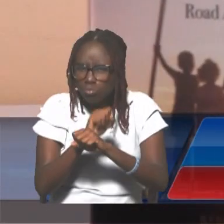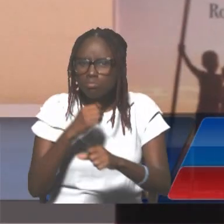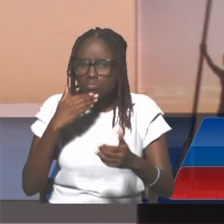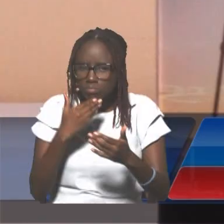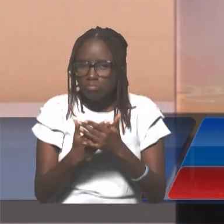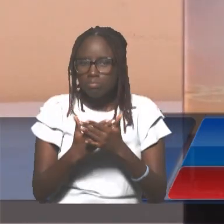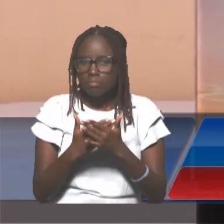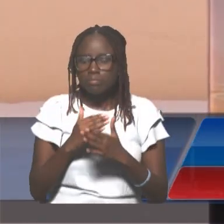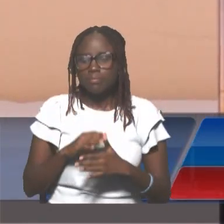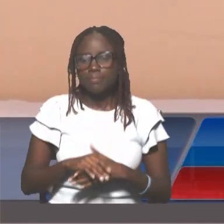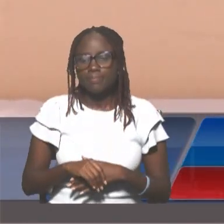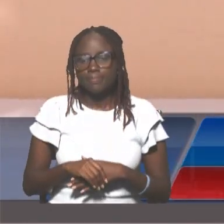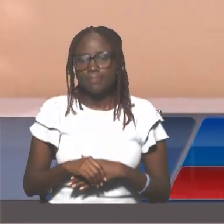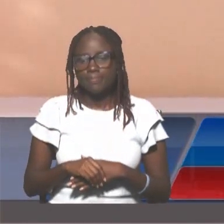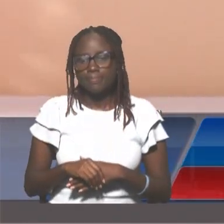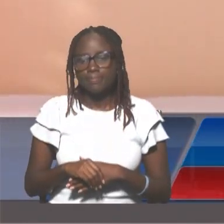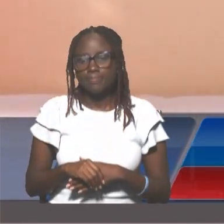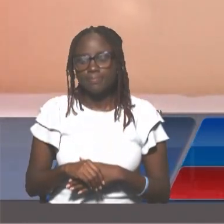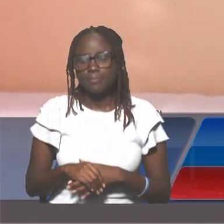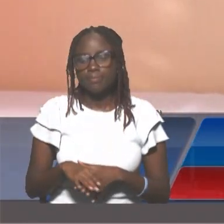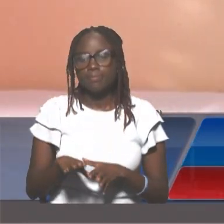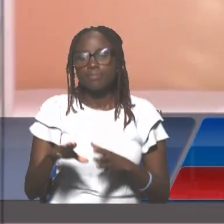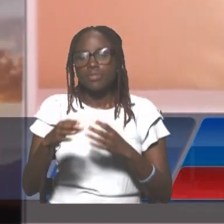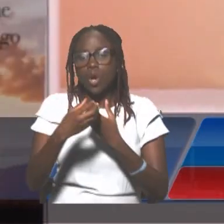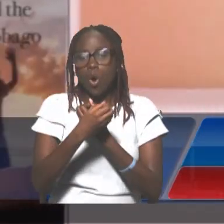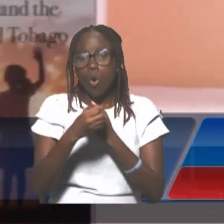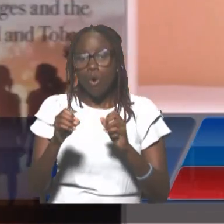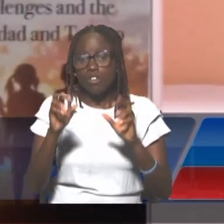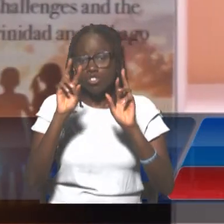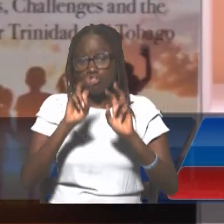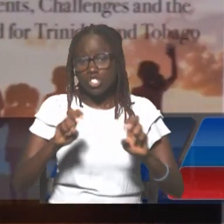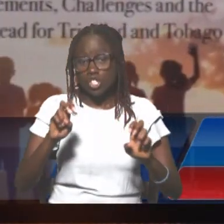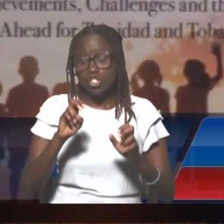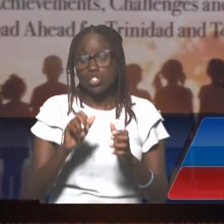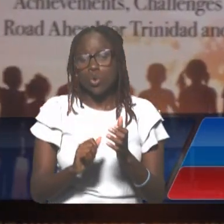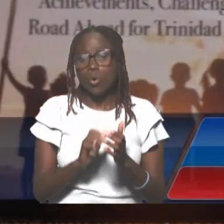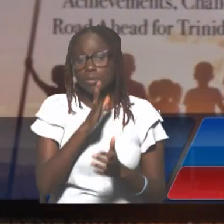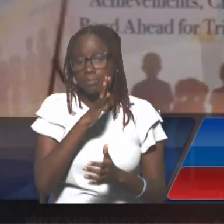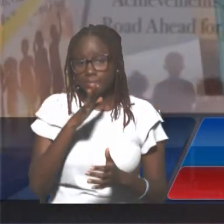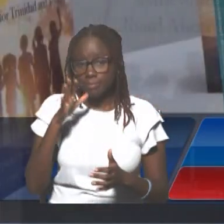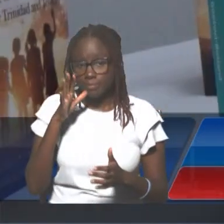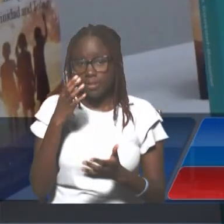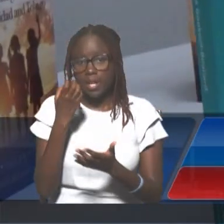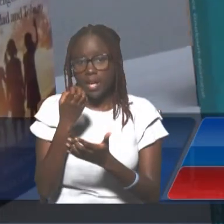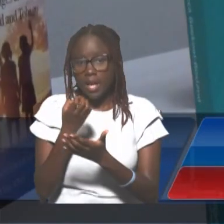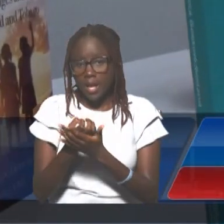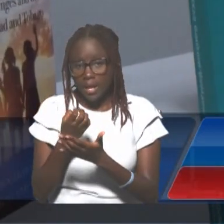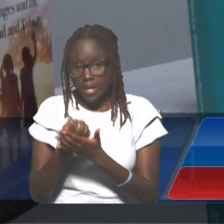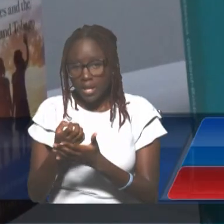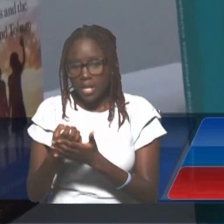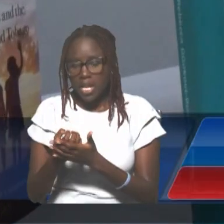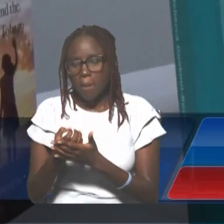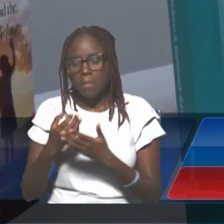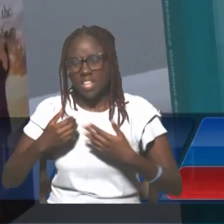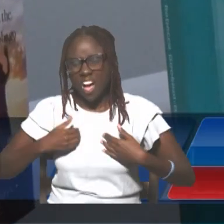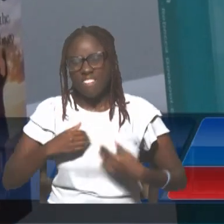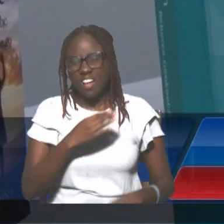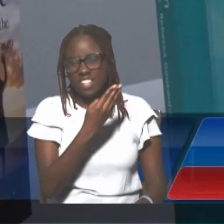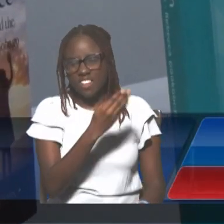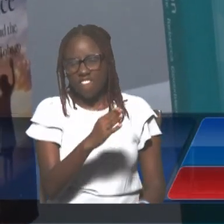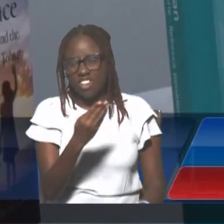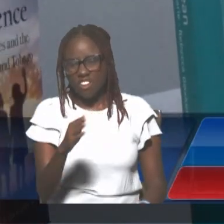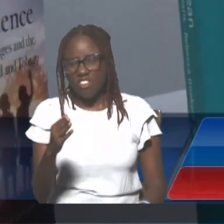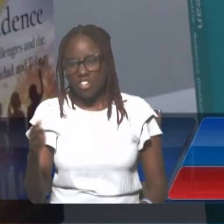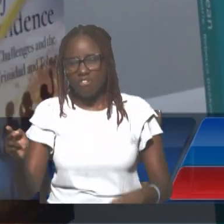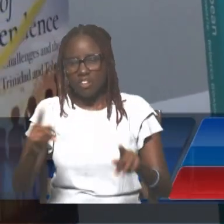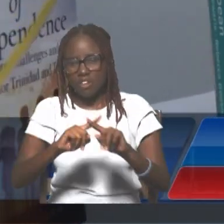to energy, the publication offers research on agriculture, education, economics, and a variety of other areas from a number